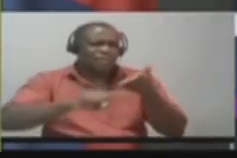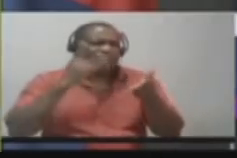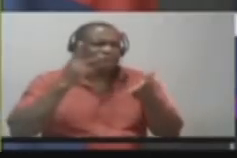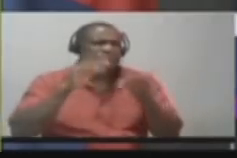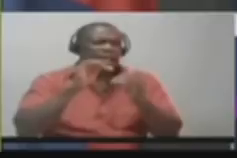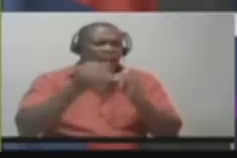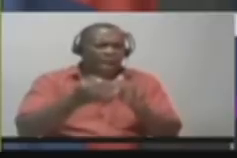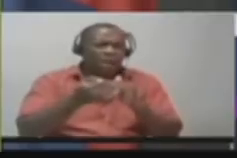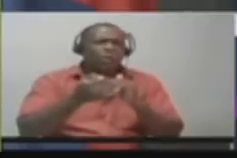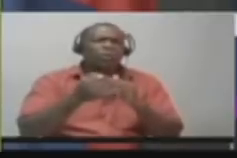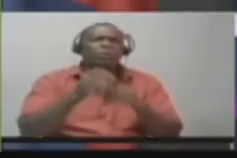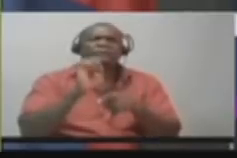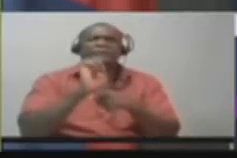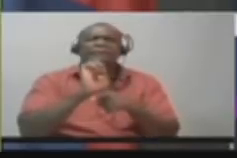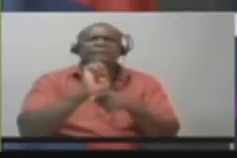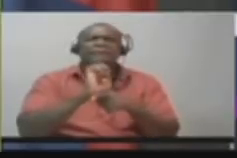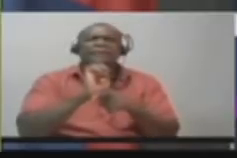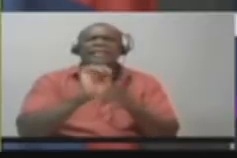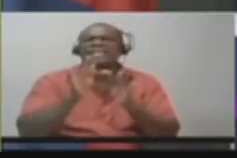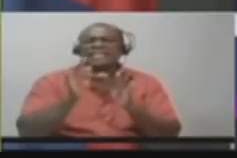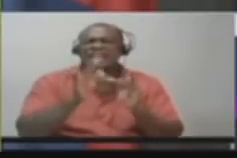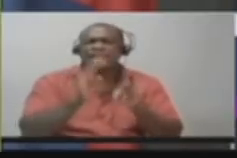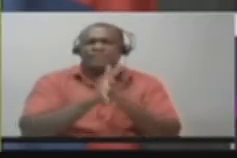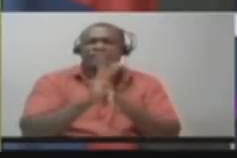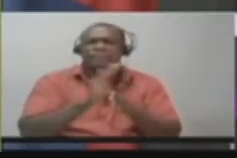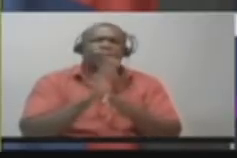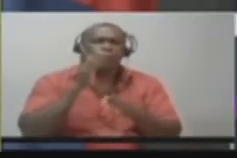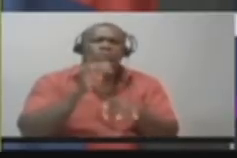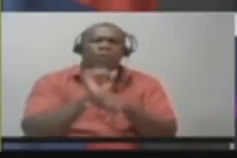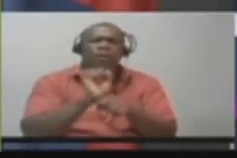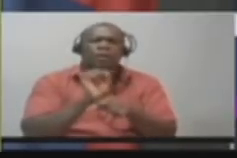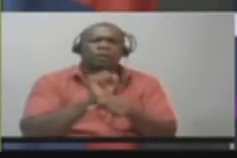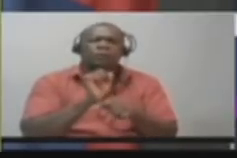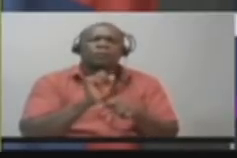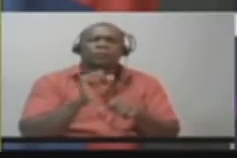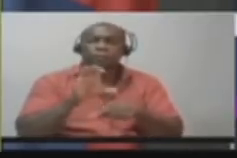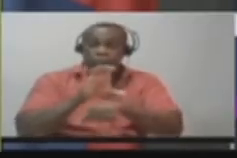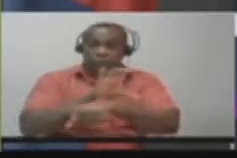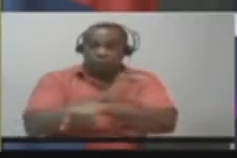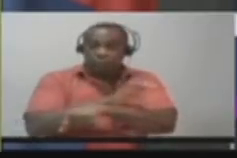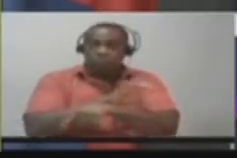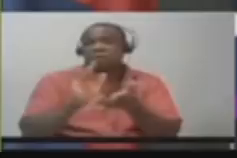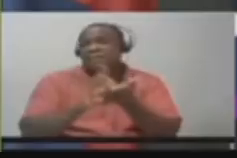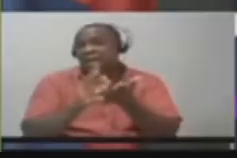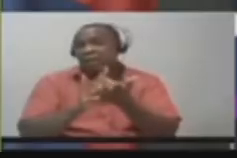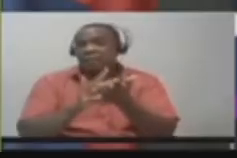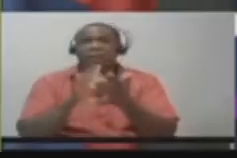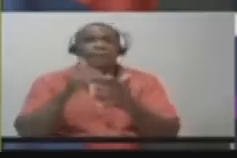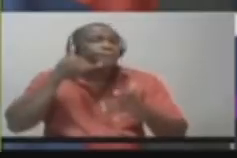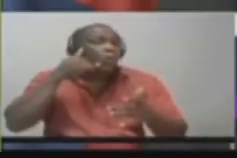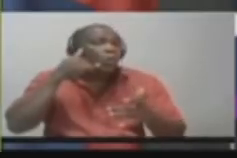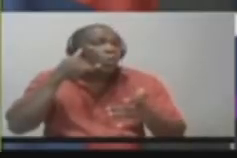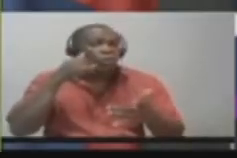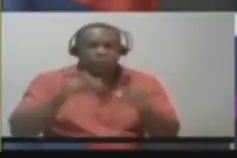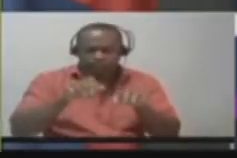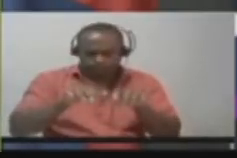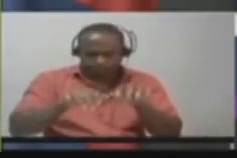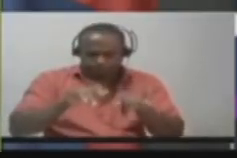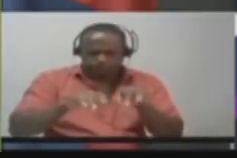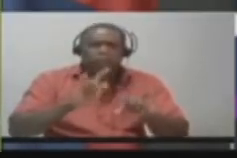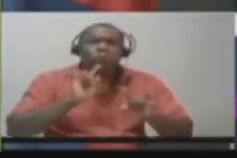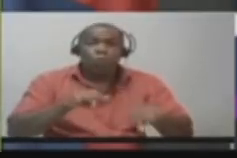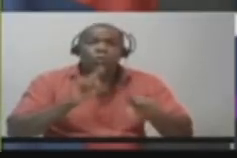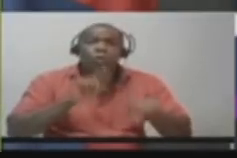services, we have to look at what this phase of opening